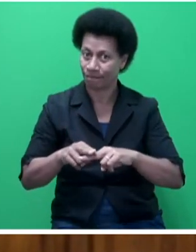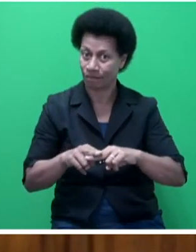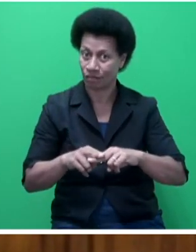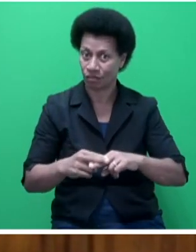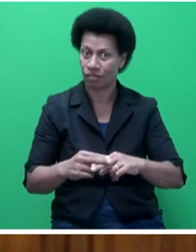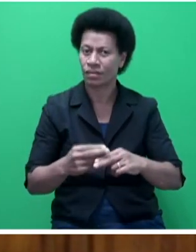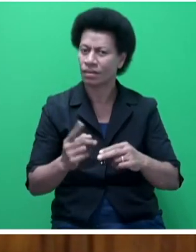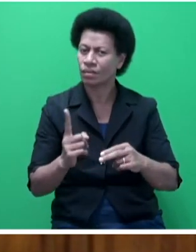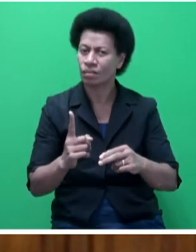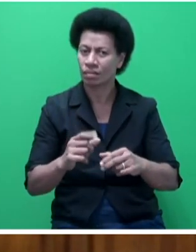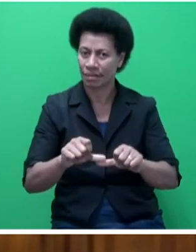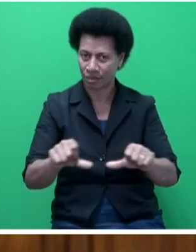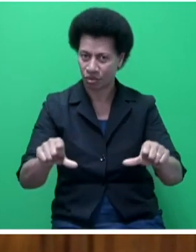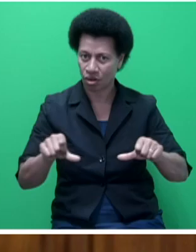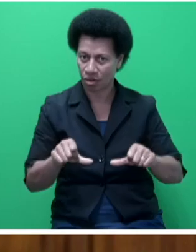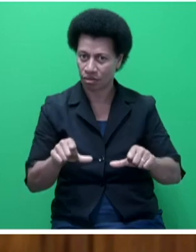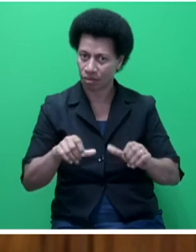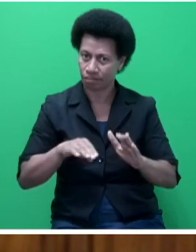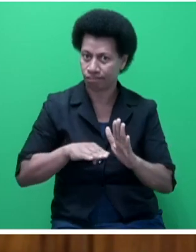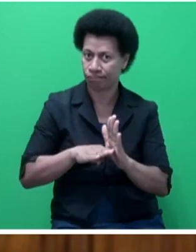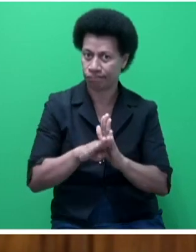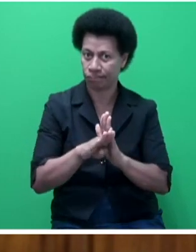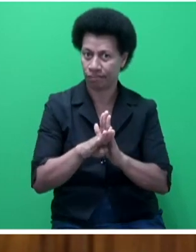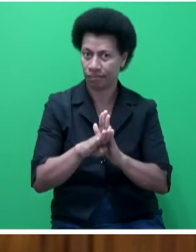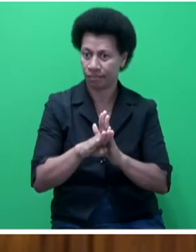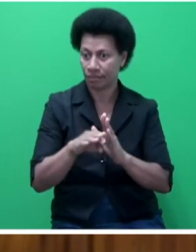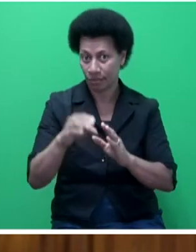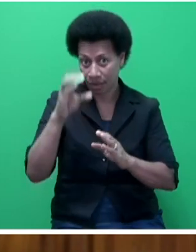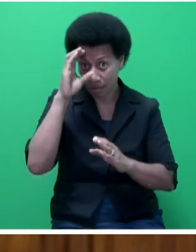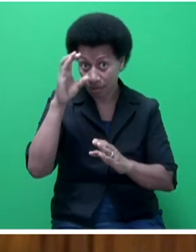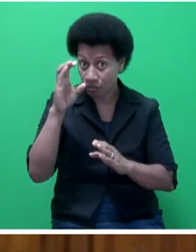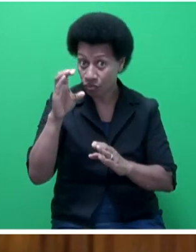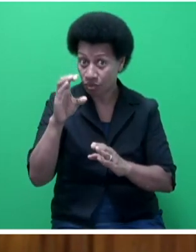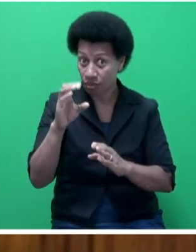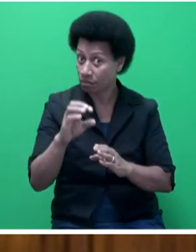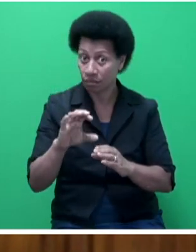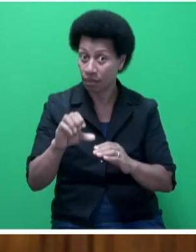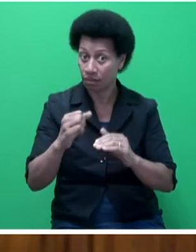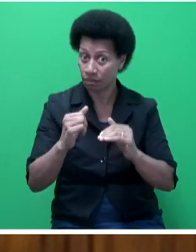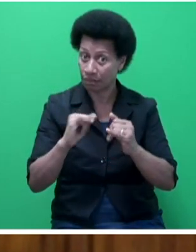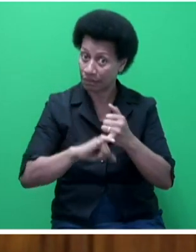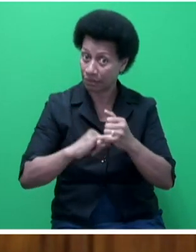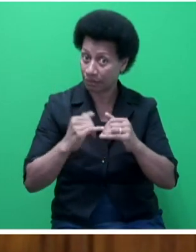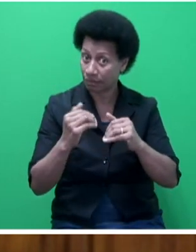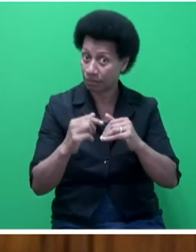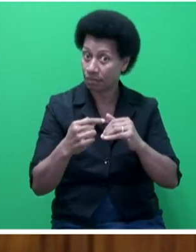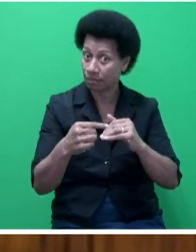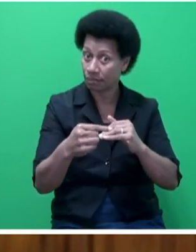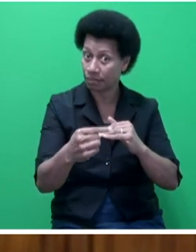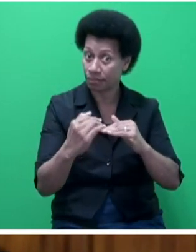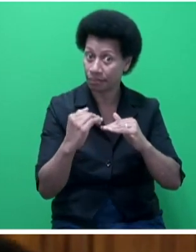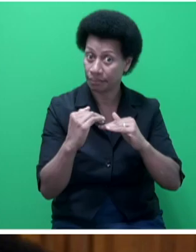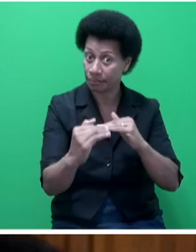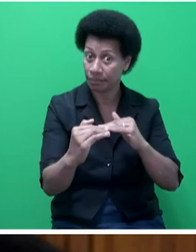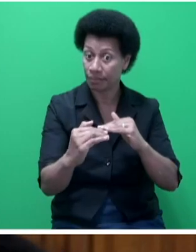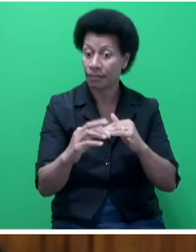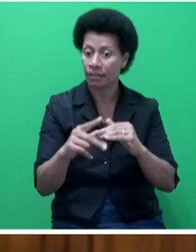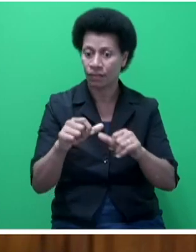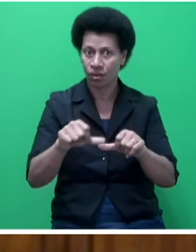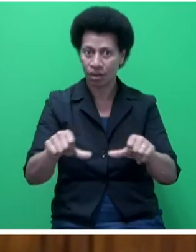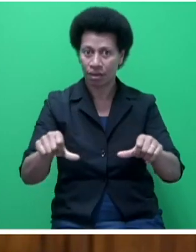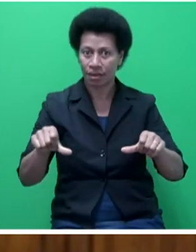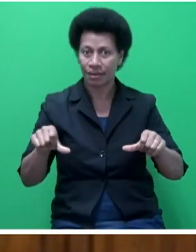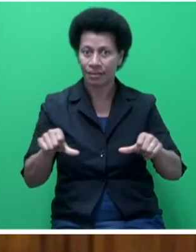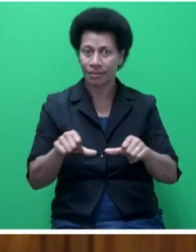The well-being of a country is stable if it has a sustainable agricultural sector. I urge